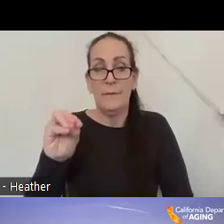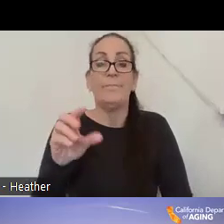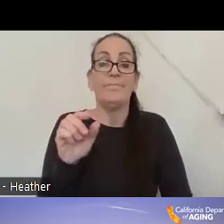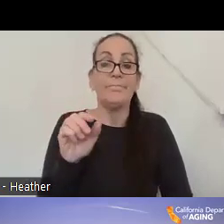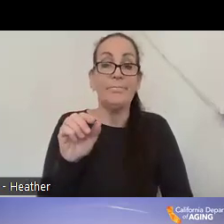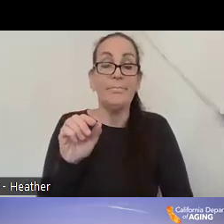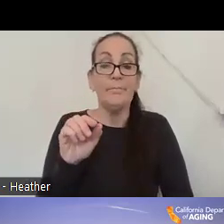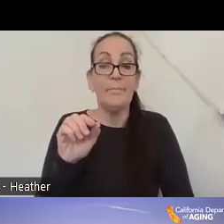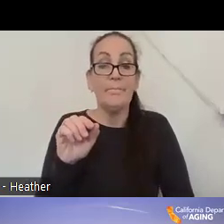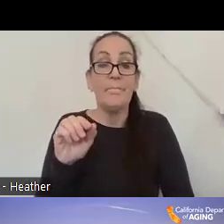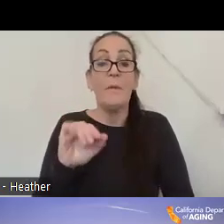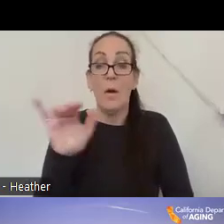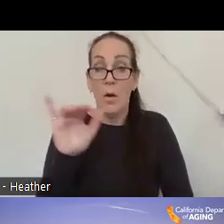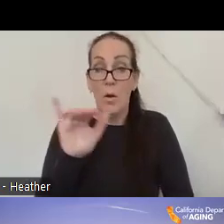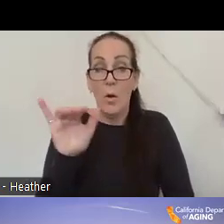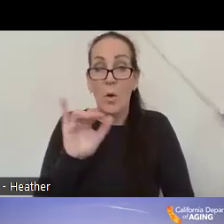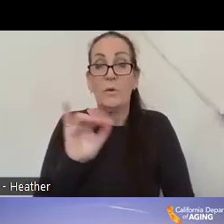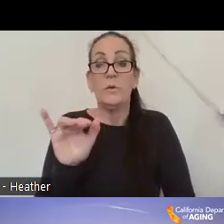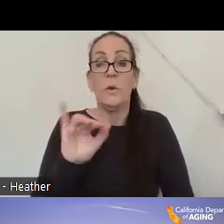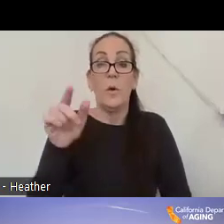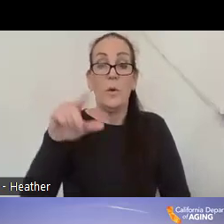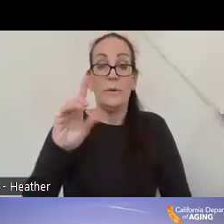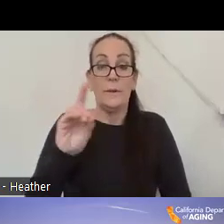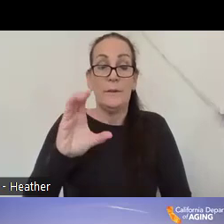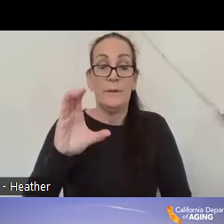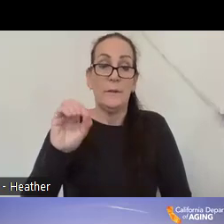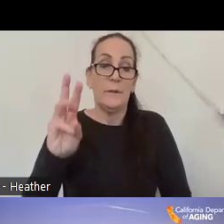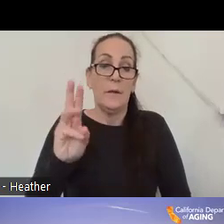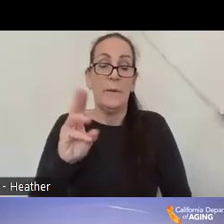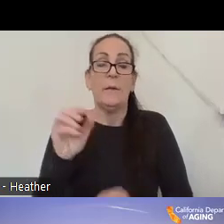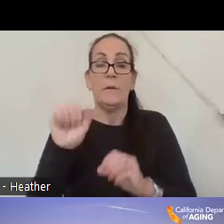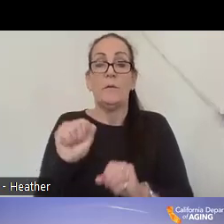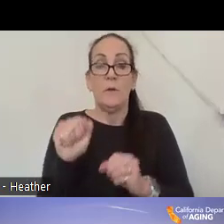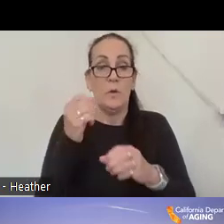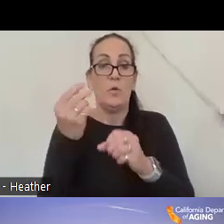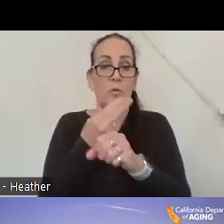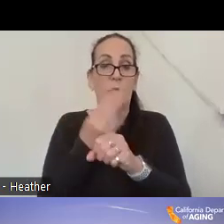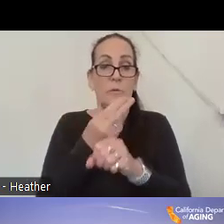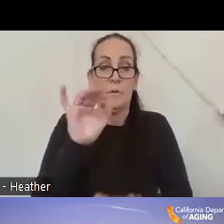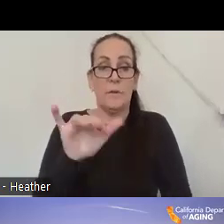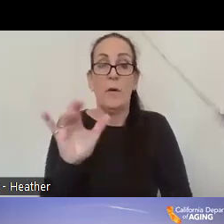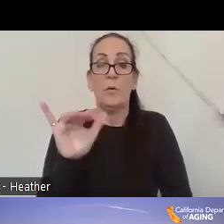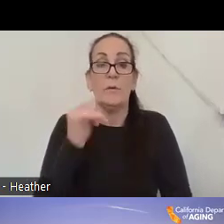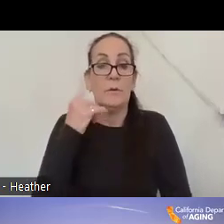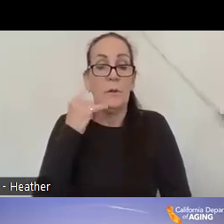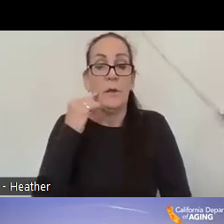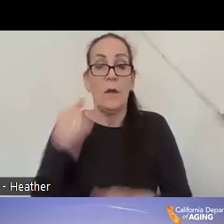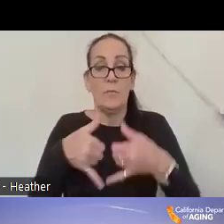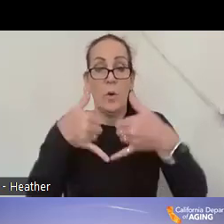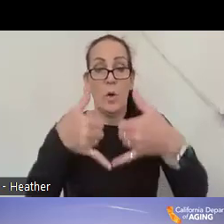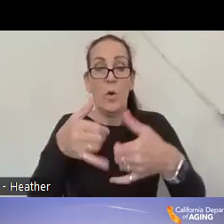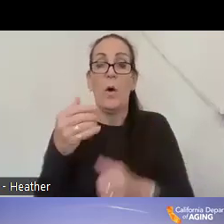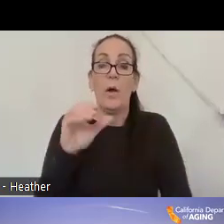also, California was awarded an ACL federal grant. This is the Advancing State Implementation of the